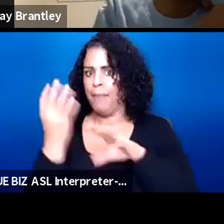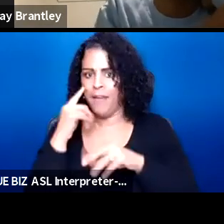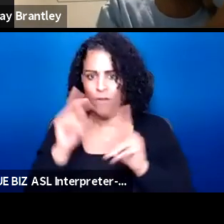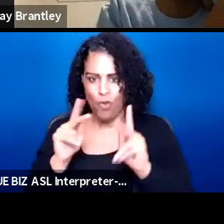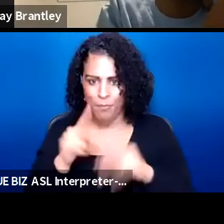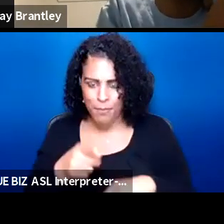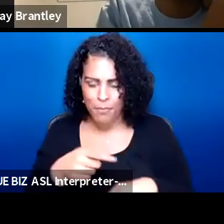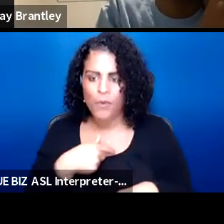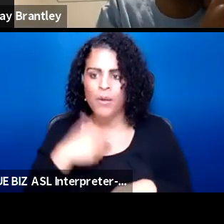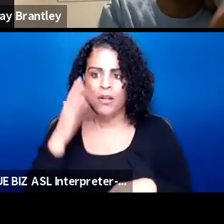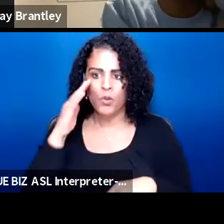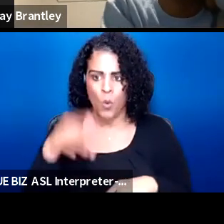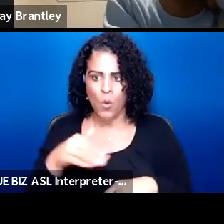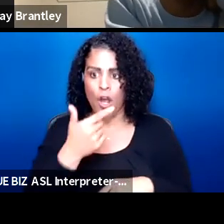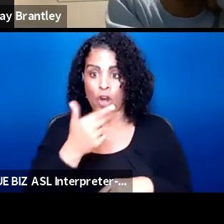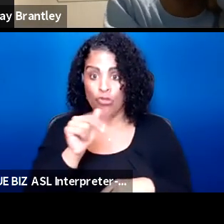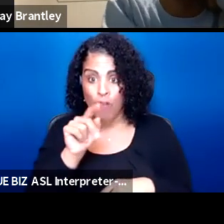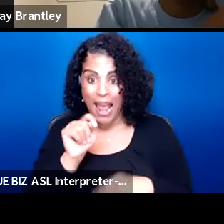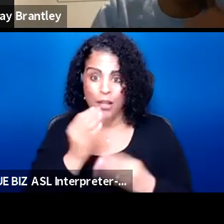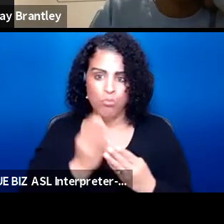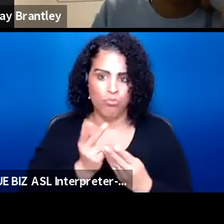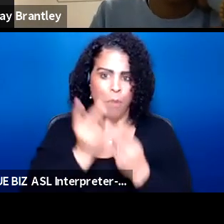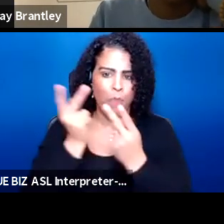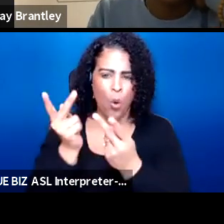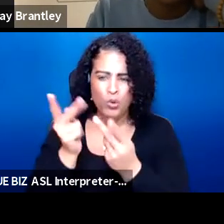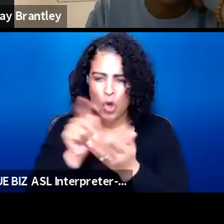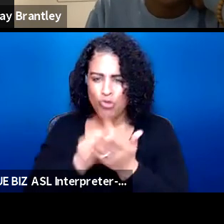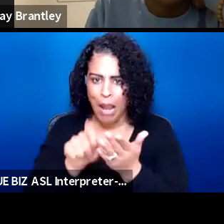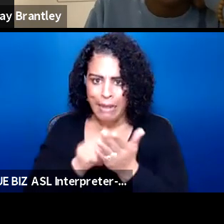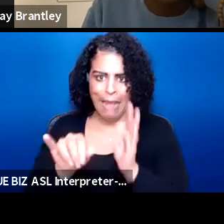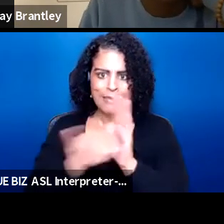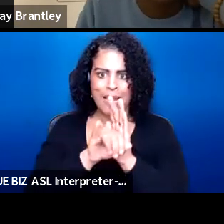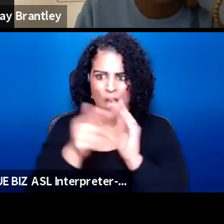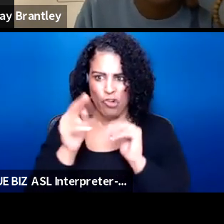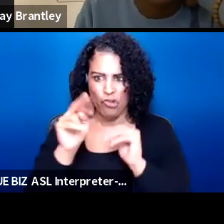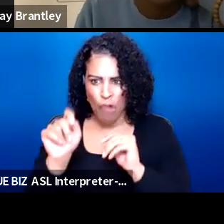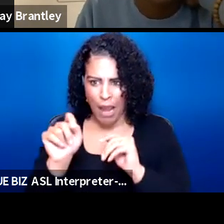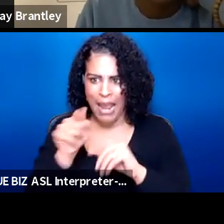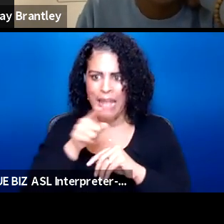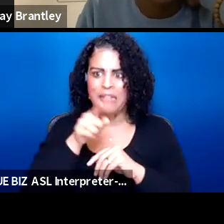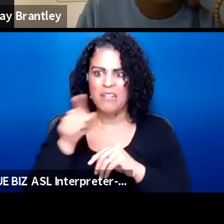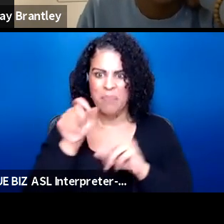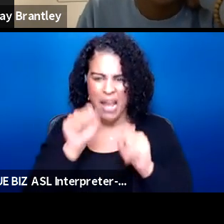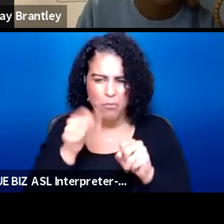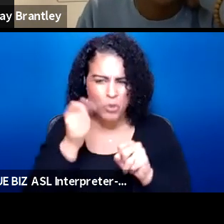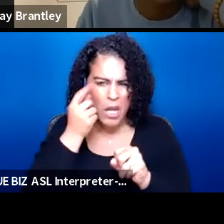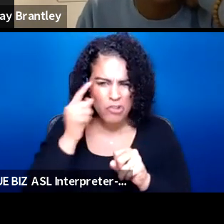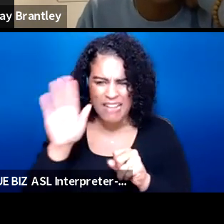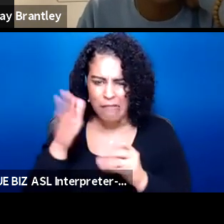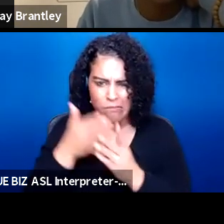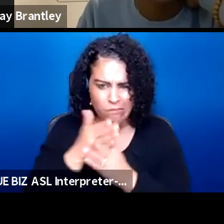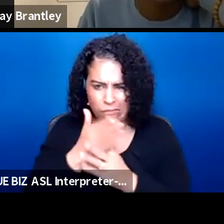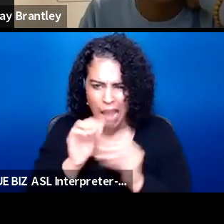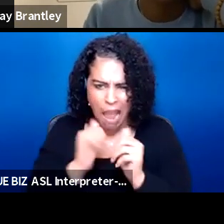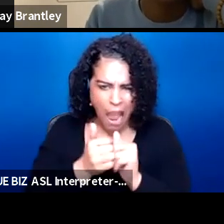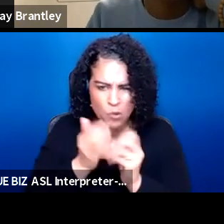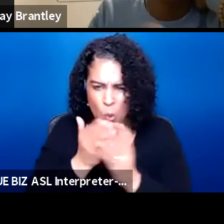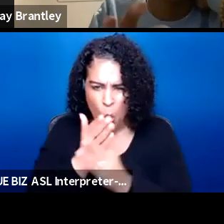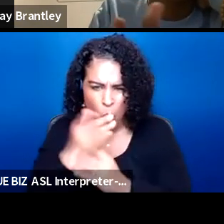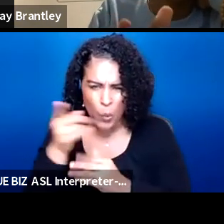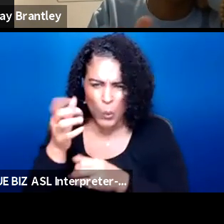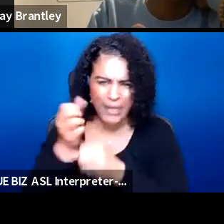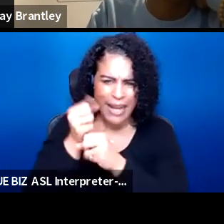I know that grant proposal writing, or like even just identifying grants, or just even being able to understand and navigate grant world, is a